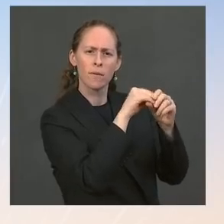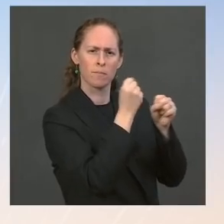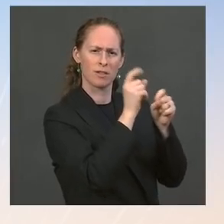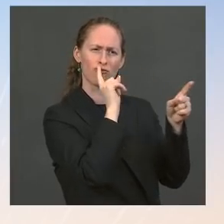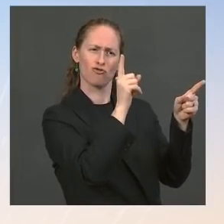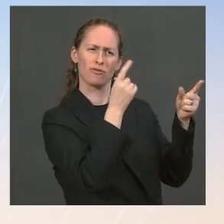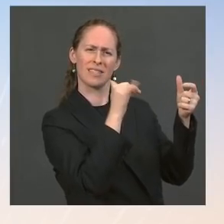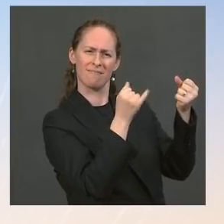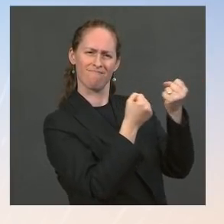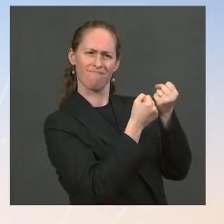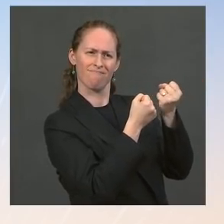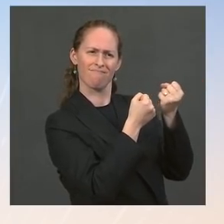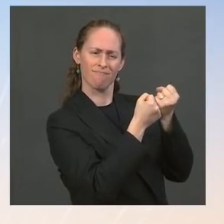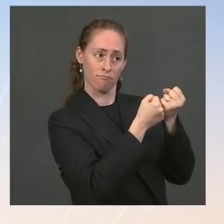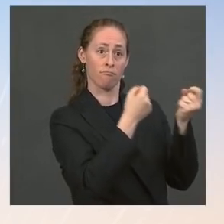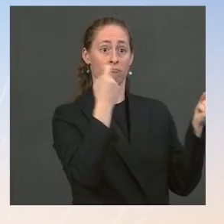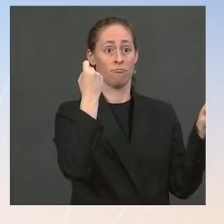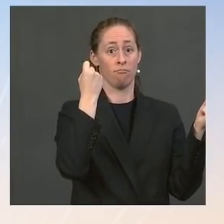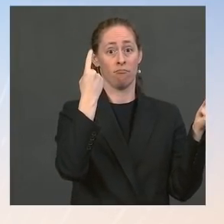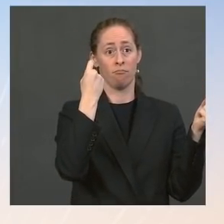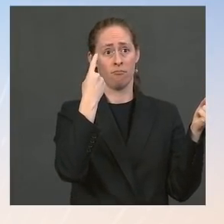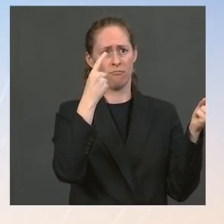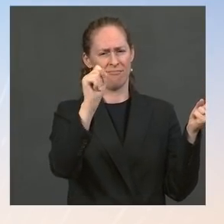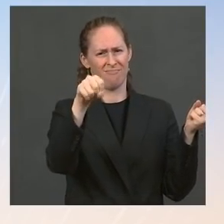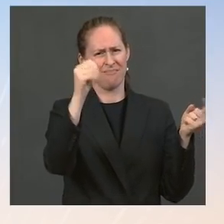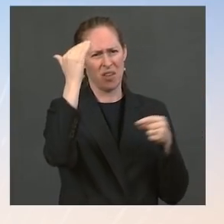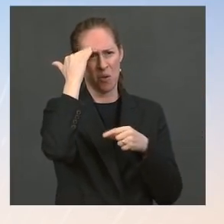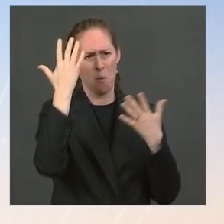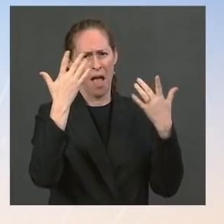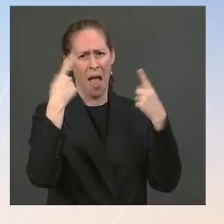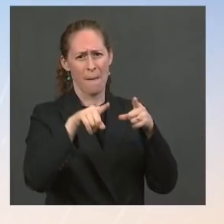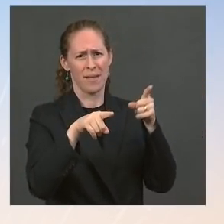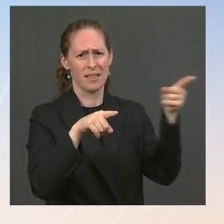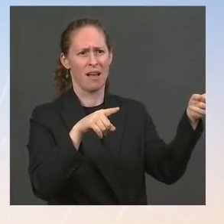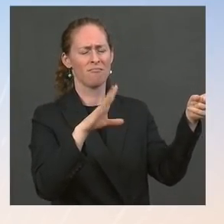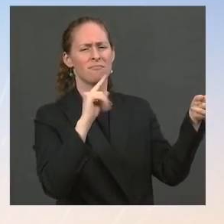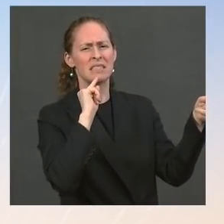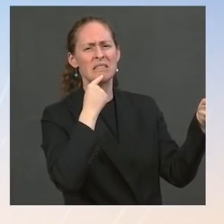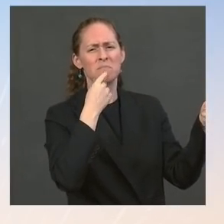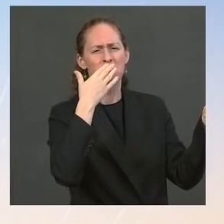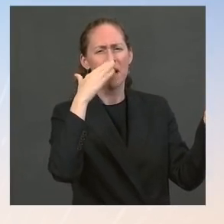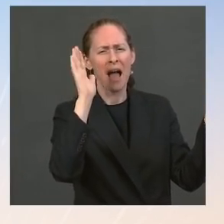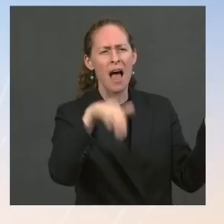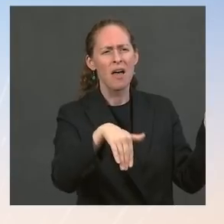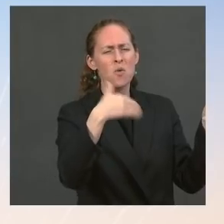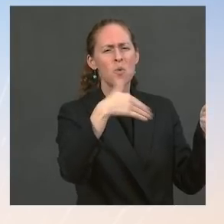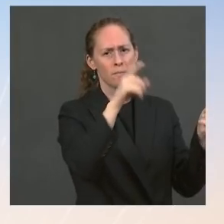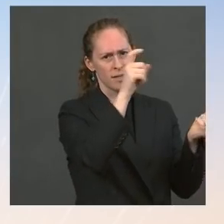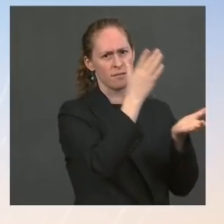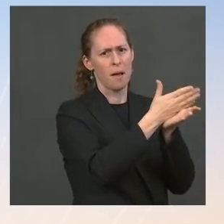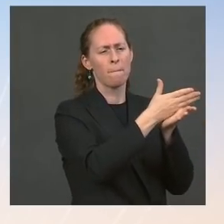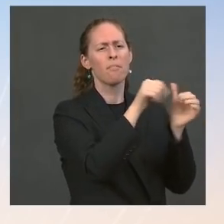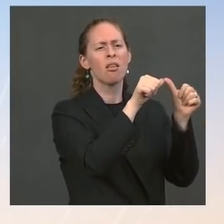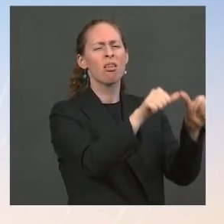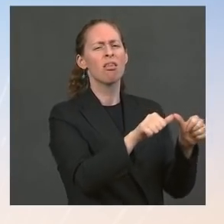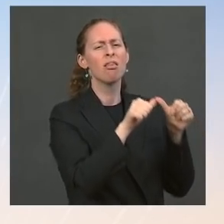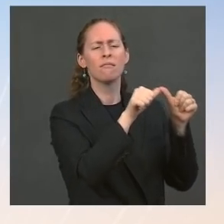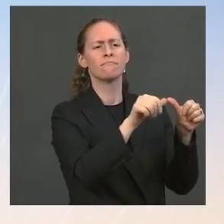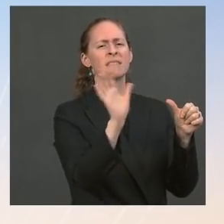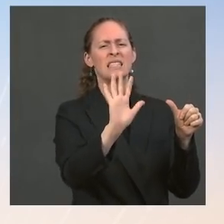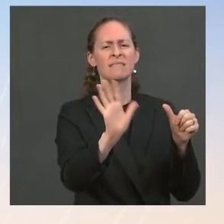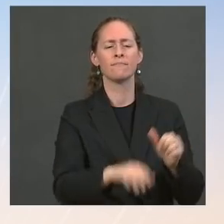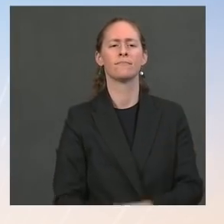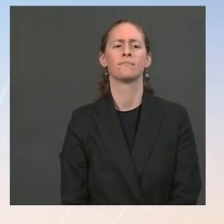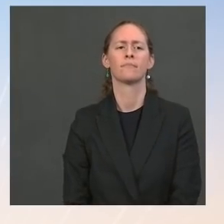leaders. This is a stain on our collective conscience, and it must stop. The action follows the release of reports warning that hundreds of thousands of people